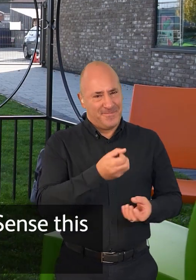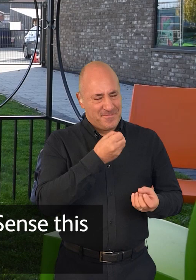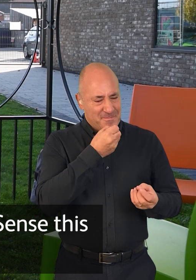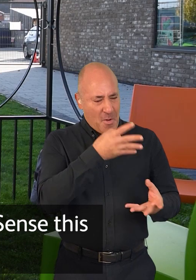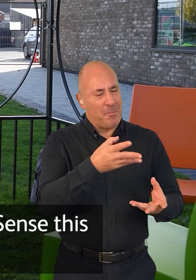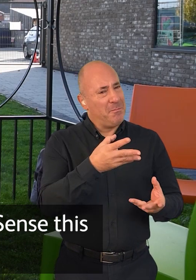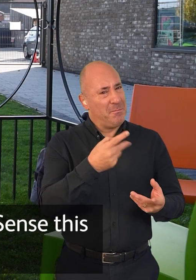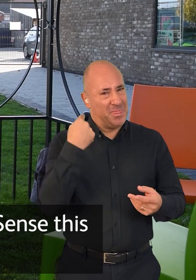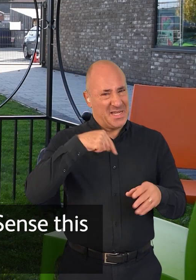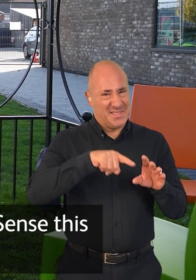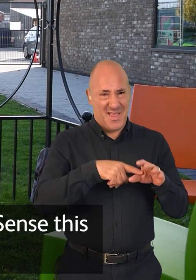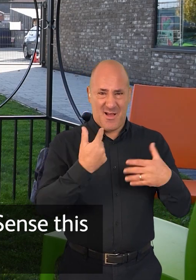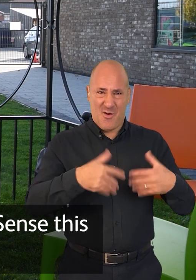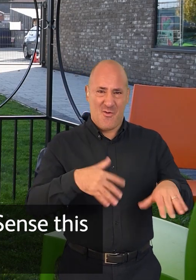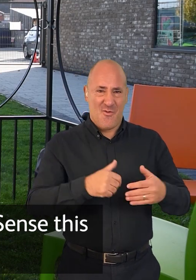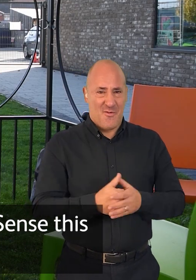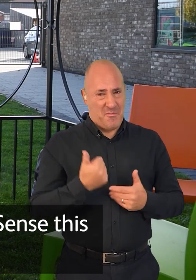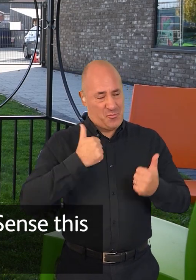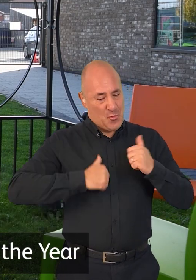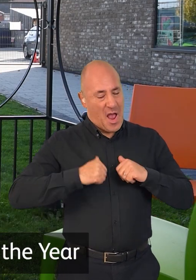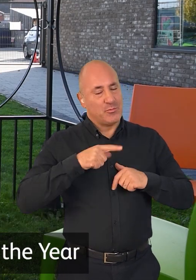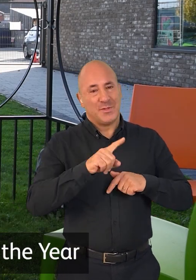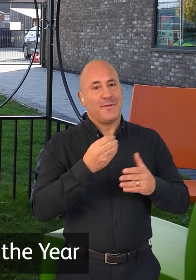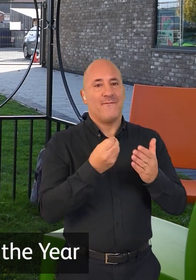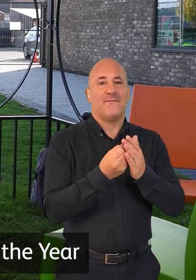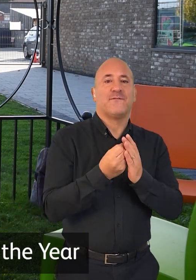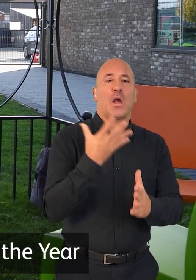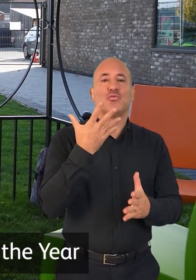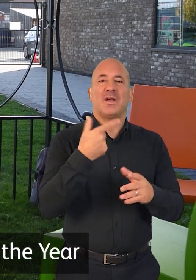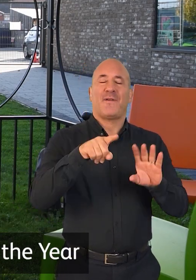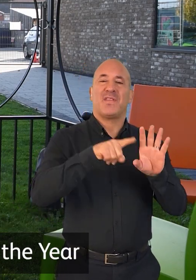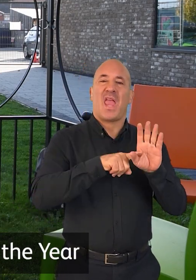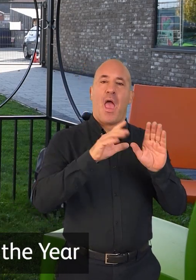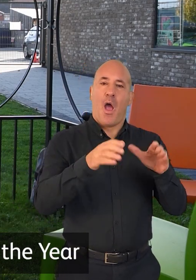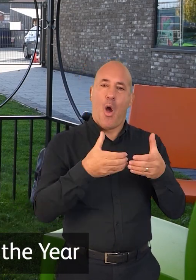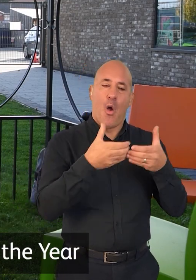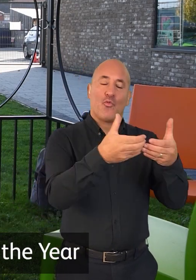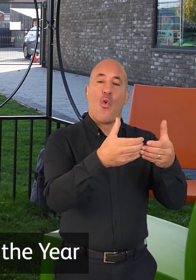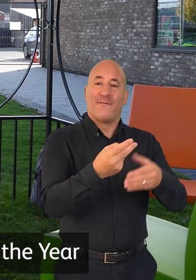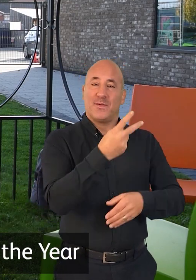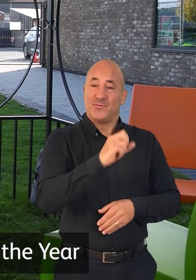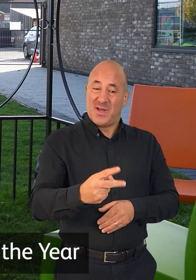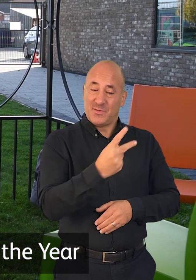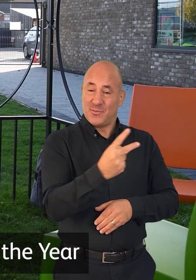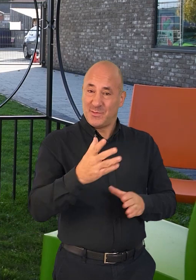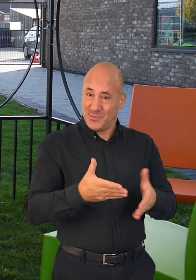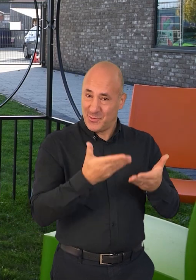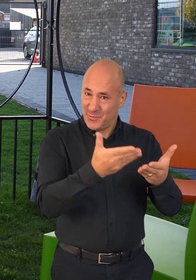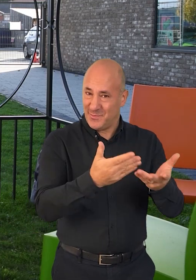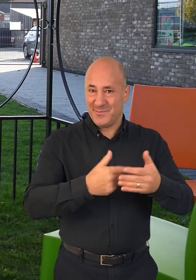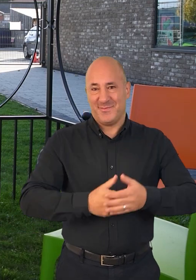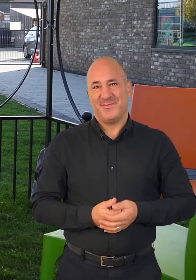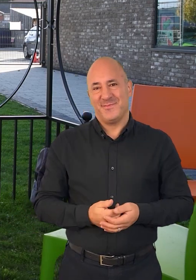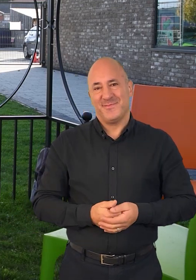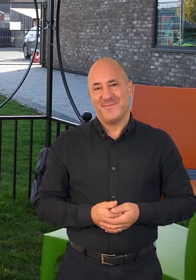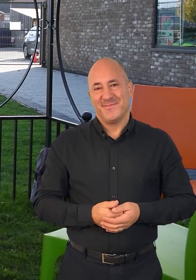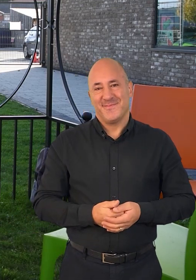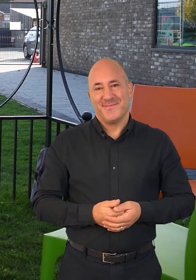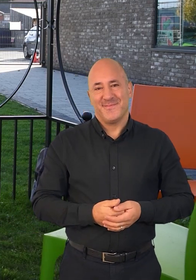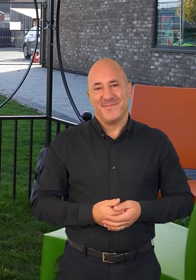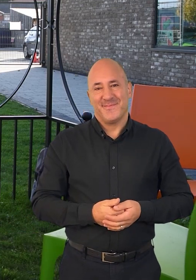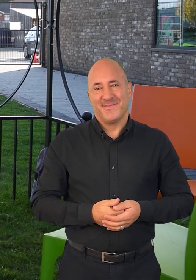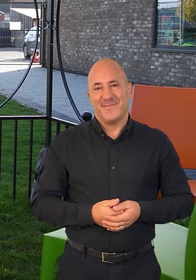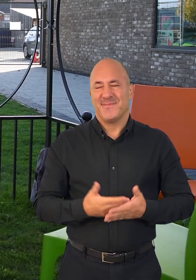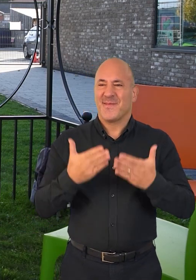Seth, you've done a fantastic job for Sense this year, and I'm proud to give you the Fundraiser of the Year award for